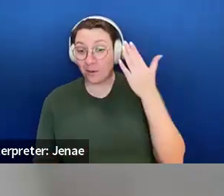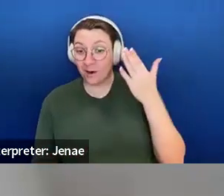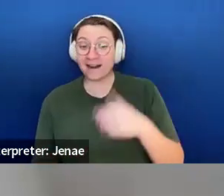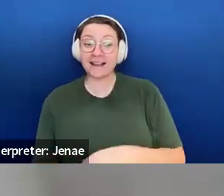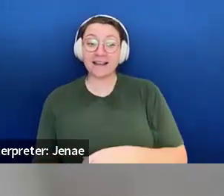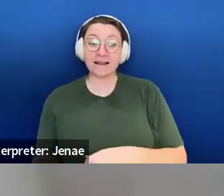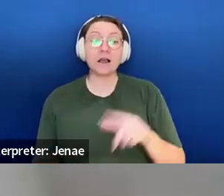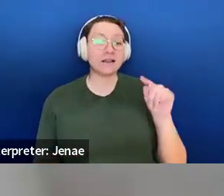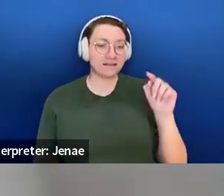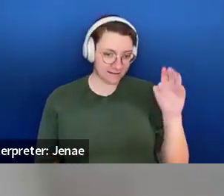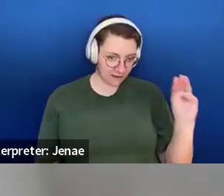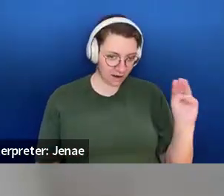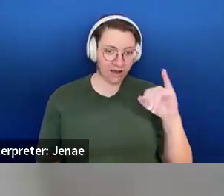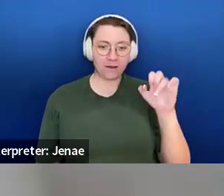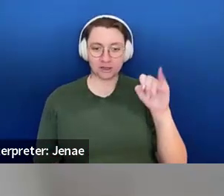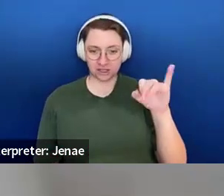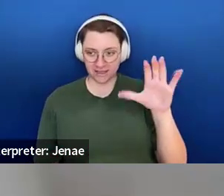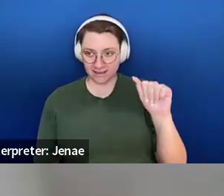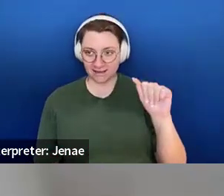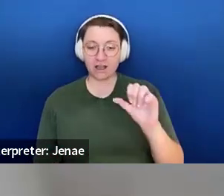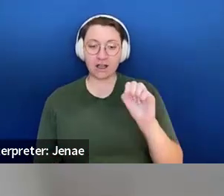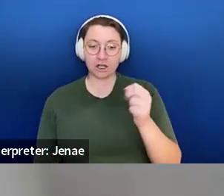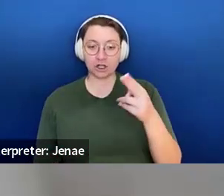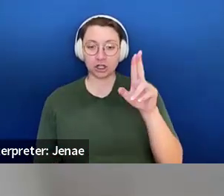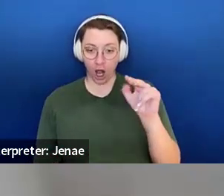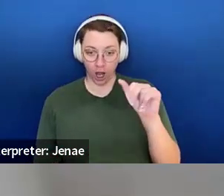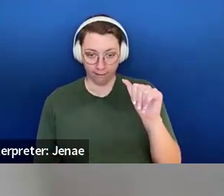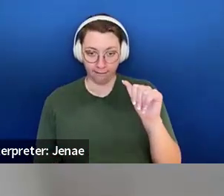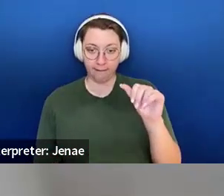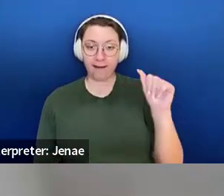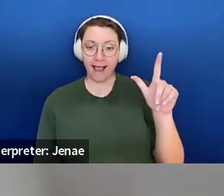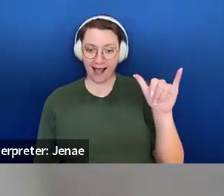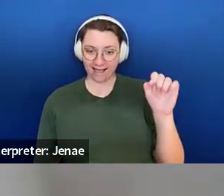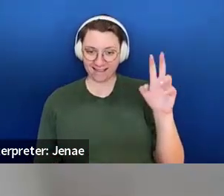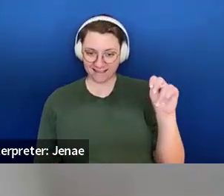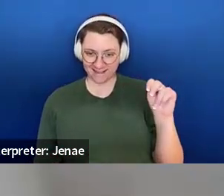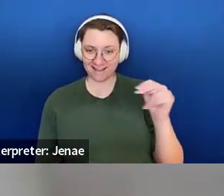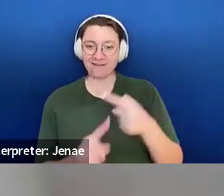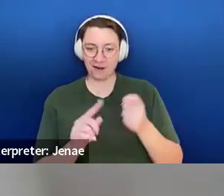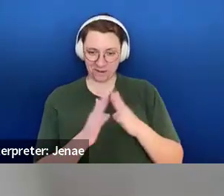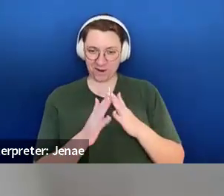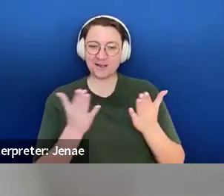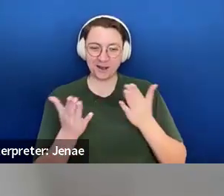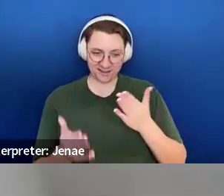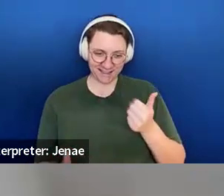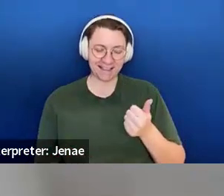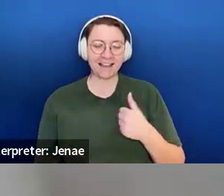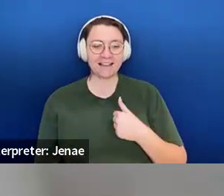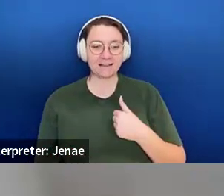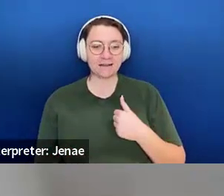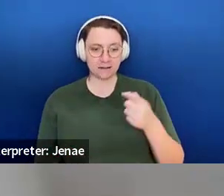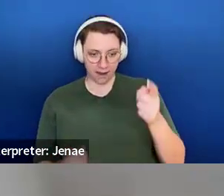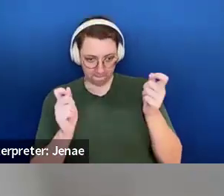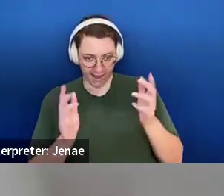have Tom and Jessica on, Shauna as well, and Allison on from Community Services. We've got our